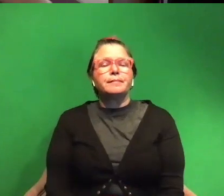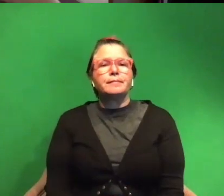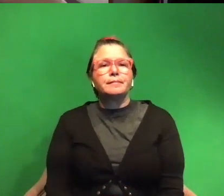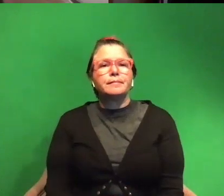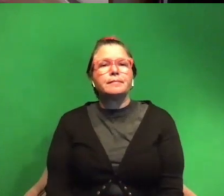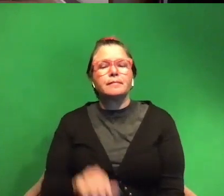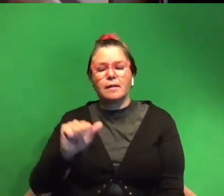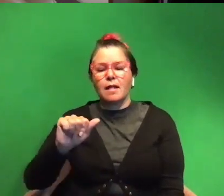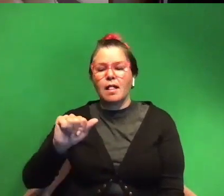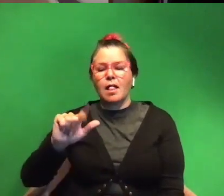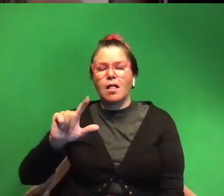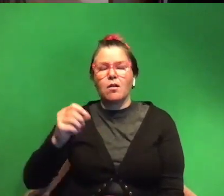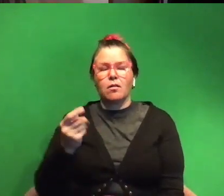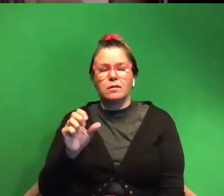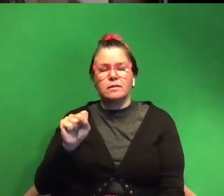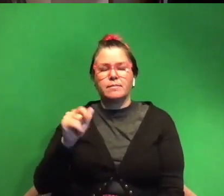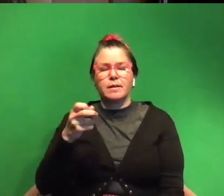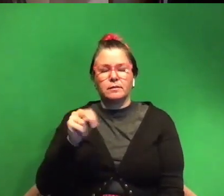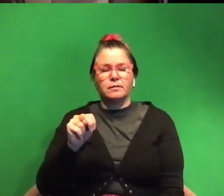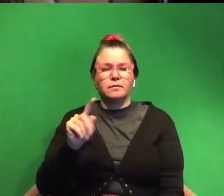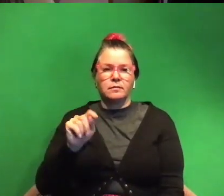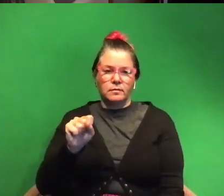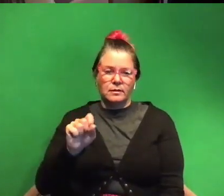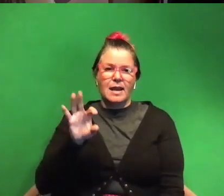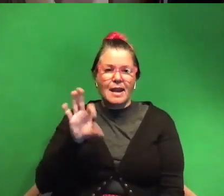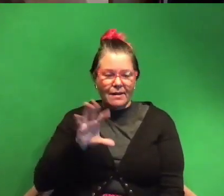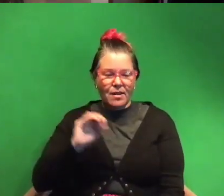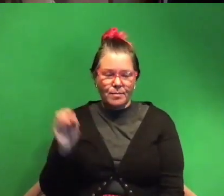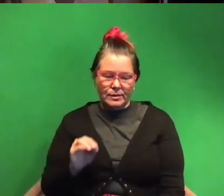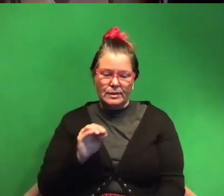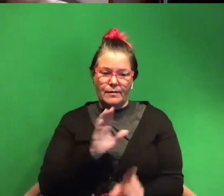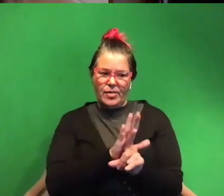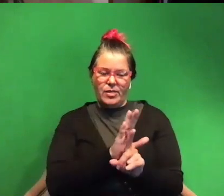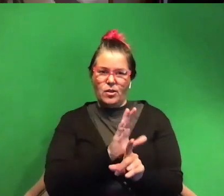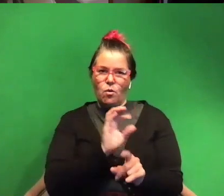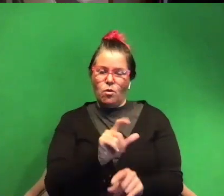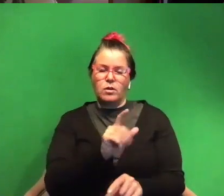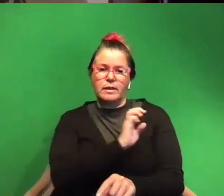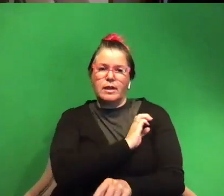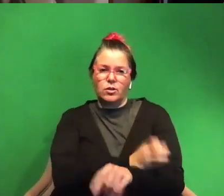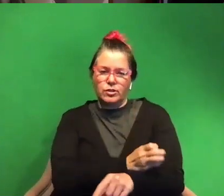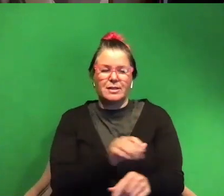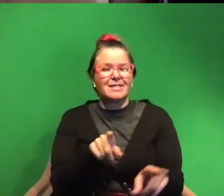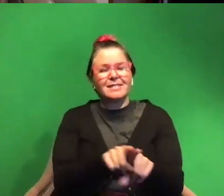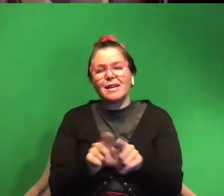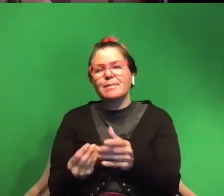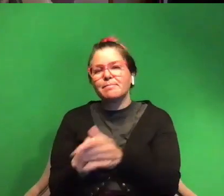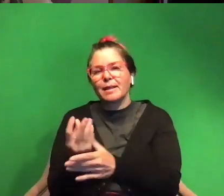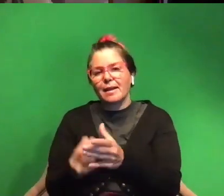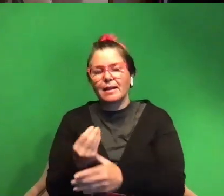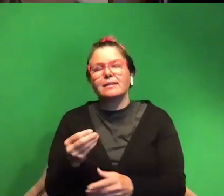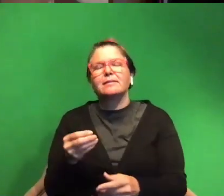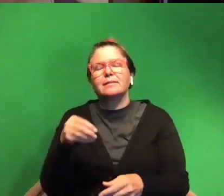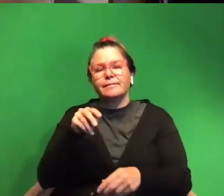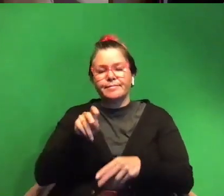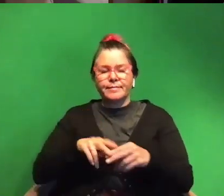algal symbionts provide up to 95% of the coral's energy. And basically they do what plants can do. They just sit in there, they